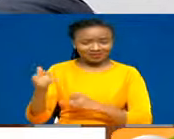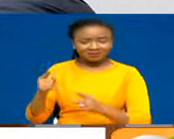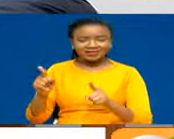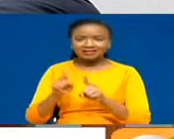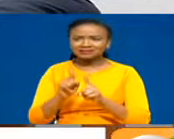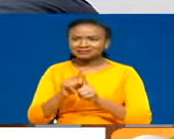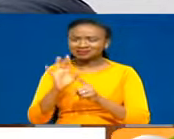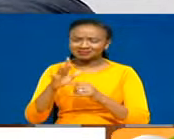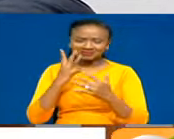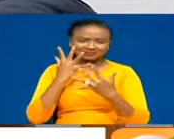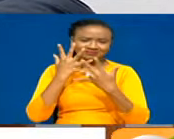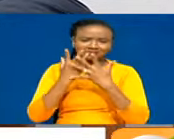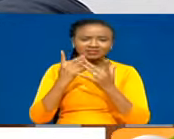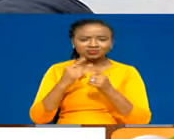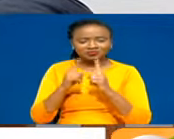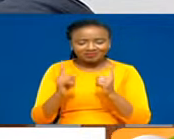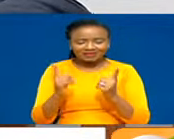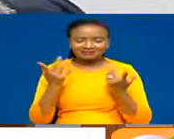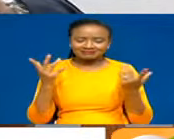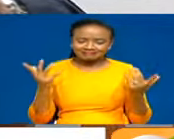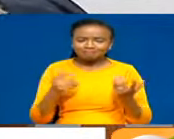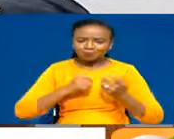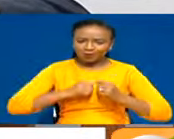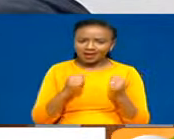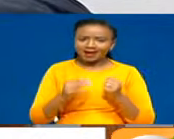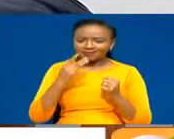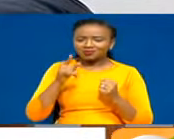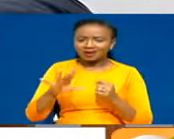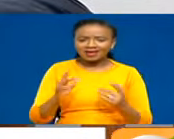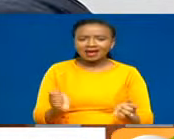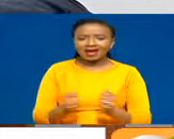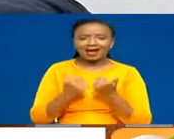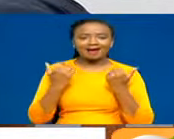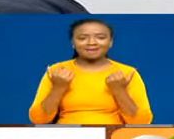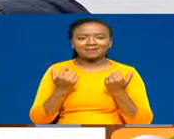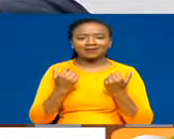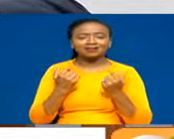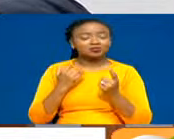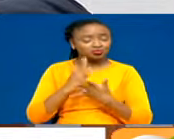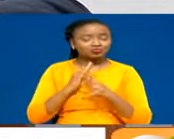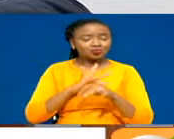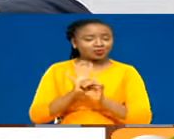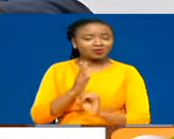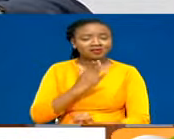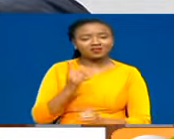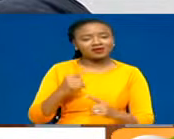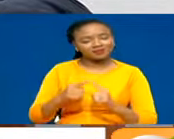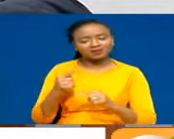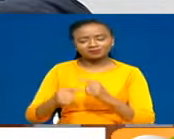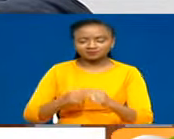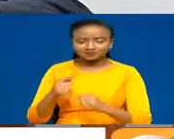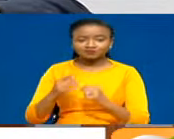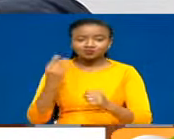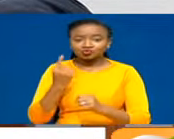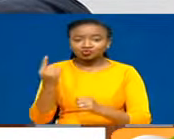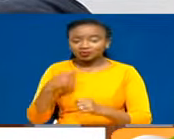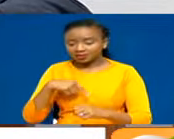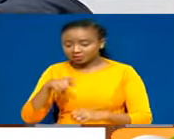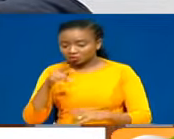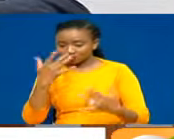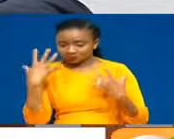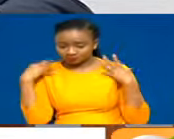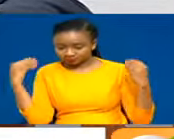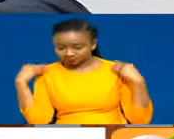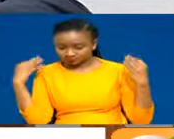we were able to do this. But just being in that space, and all you do is just go eat, go to the